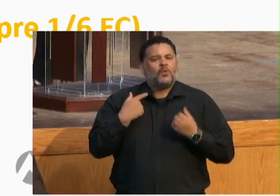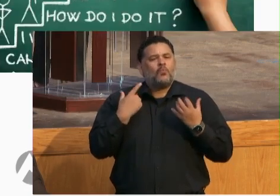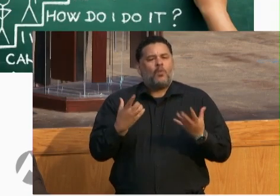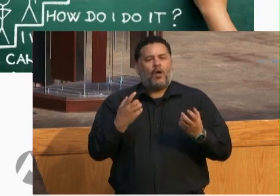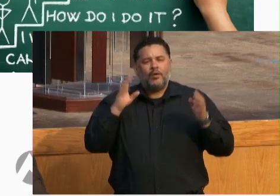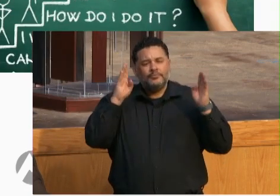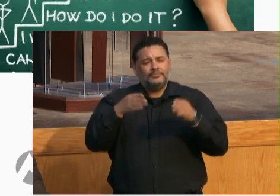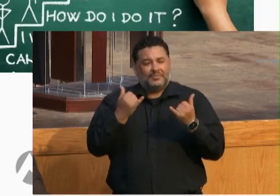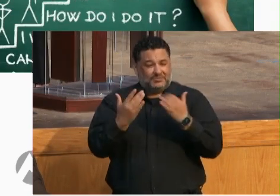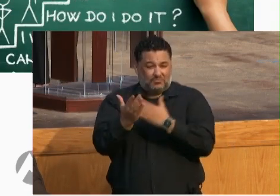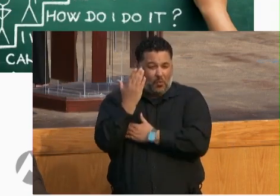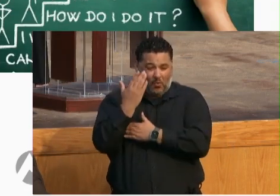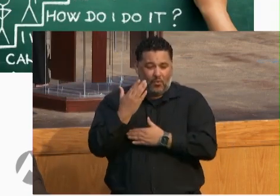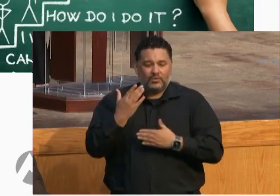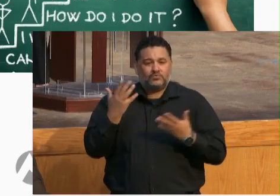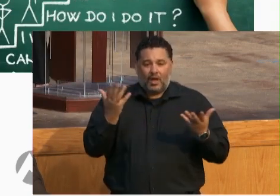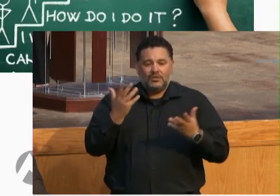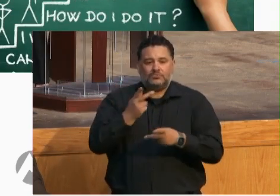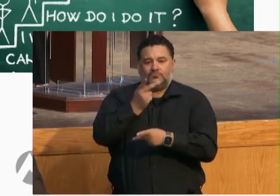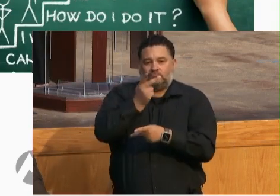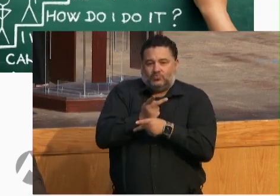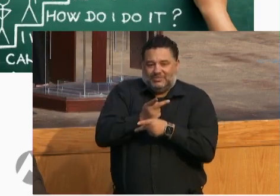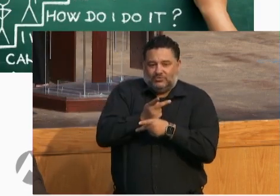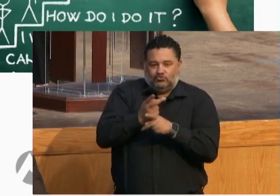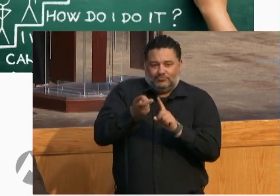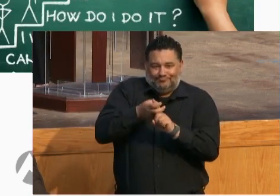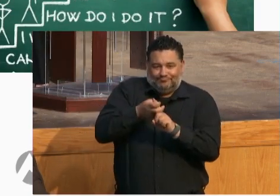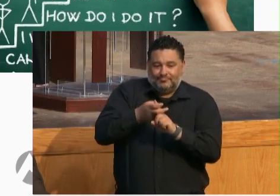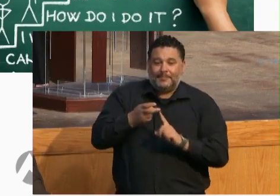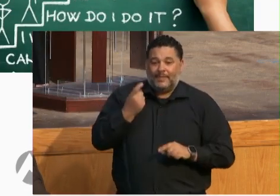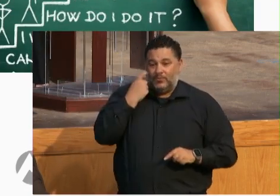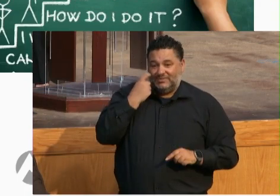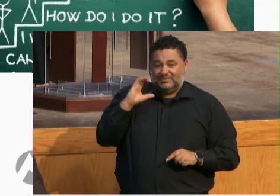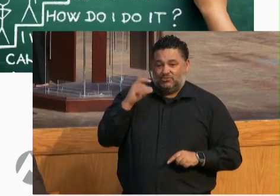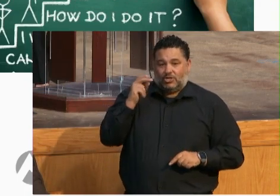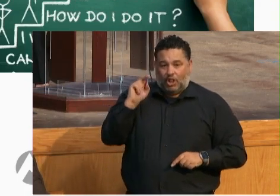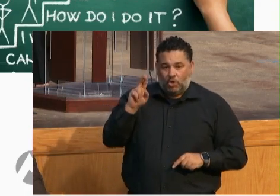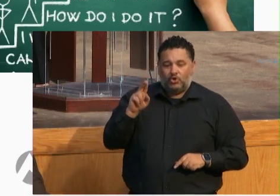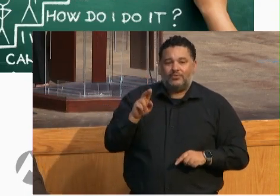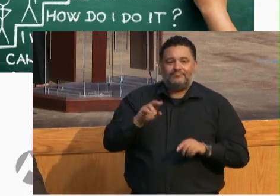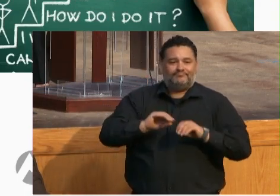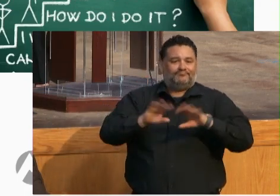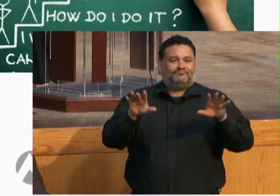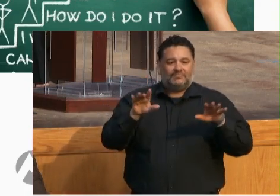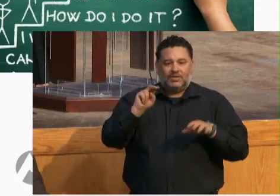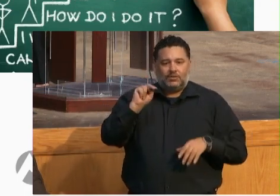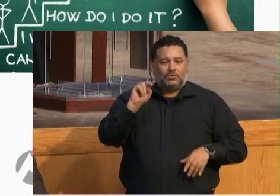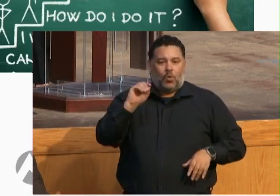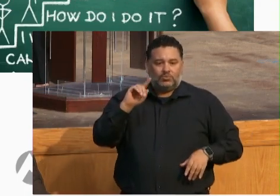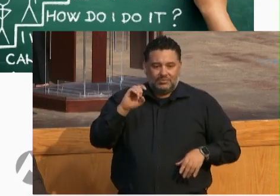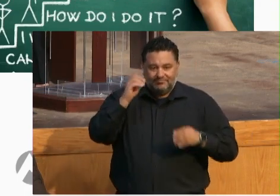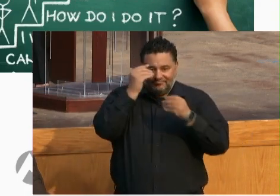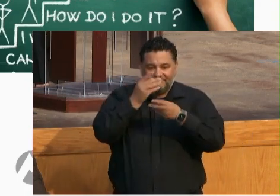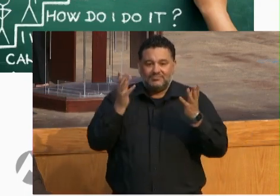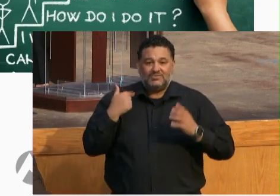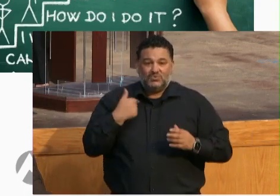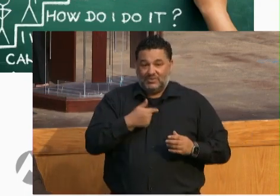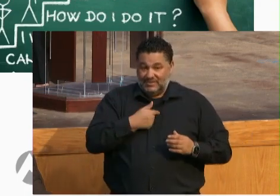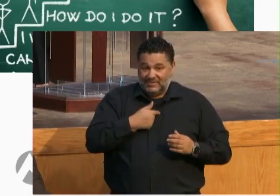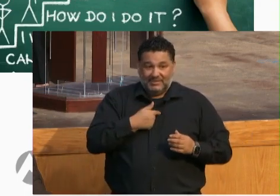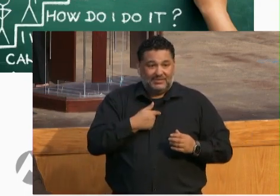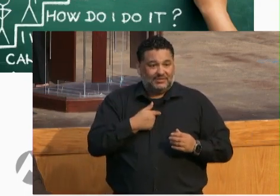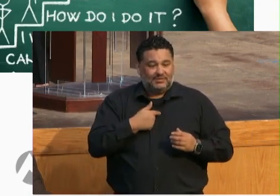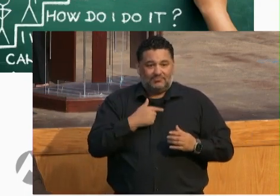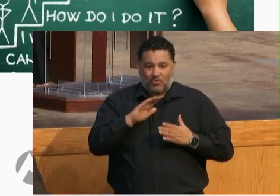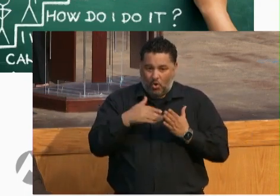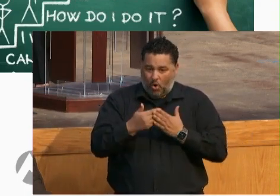is retention. So recently our chancellor sent out a note basically indicating that we are all in on retention. Well,